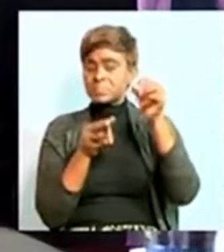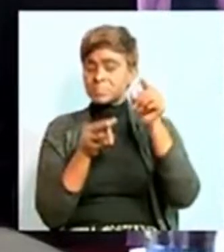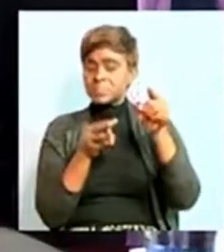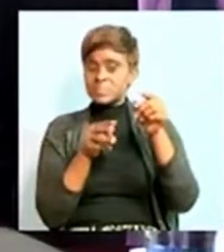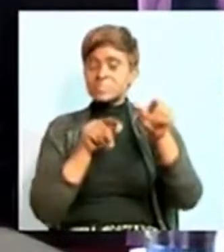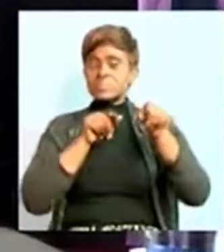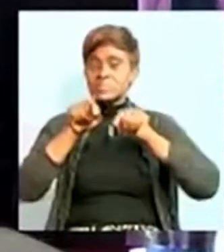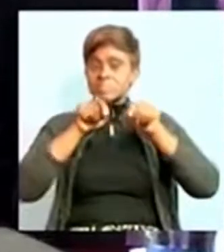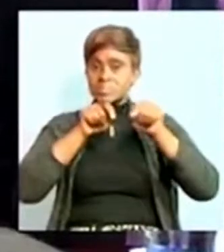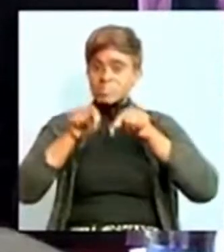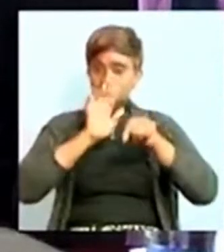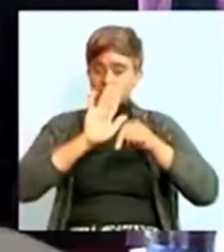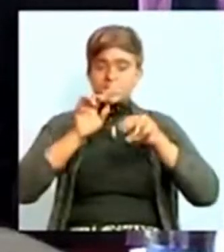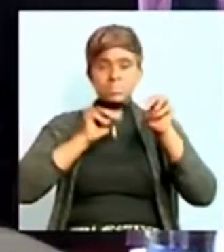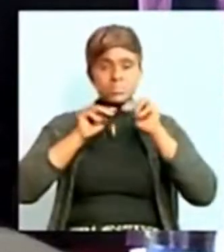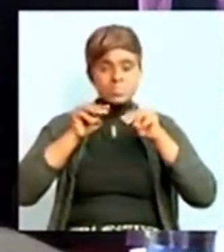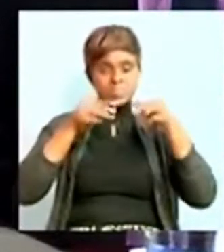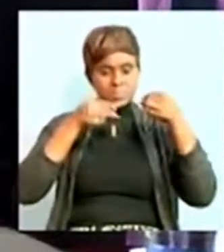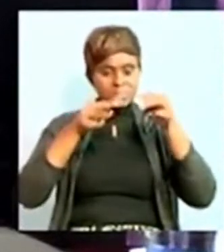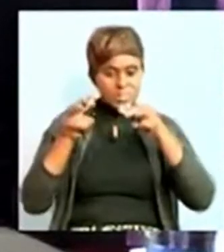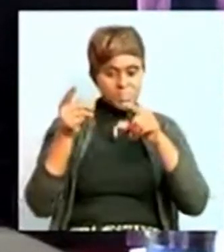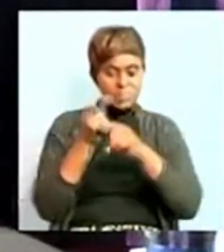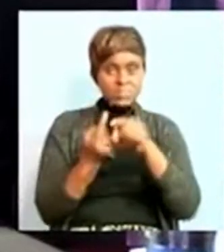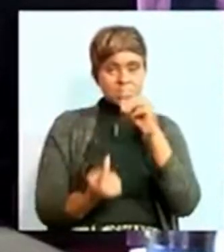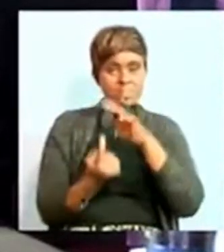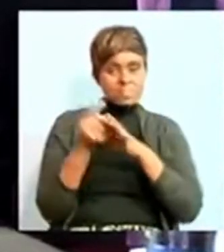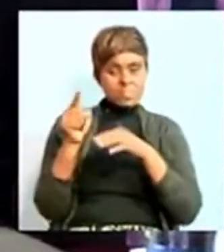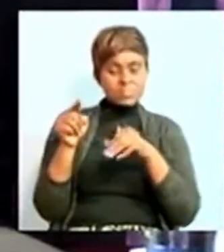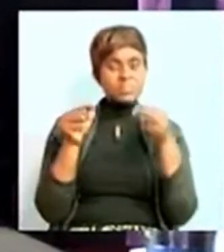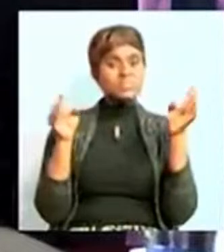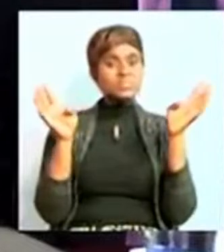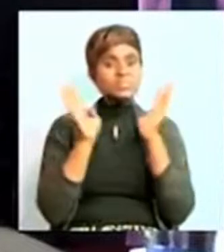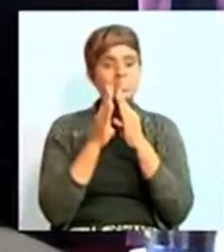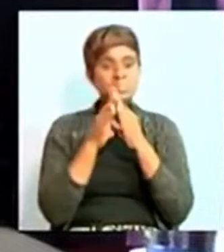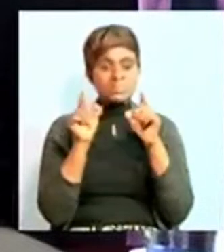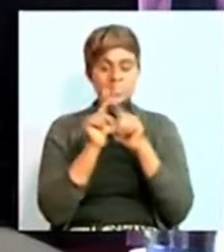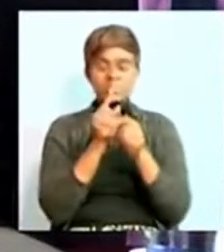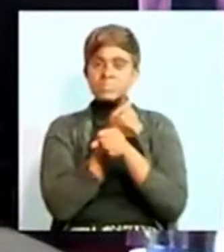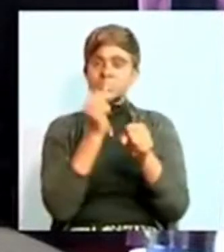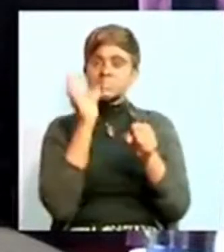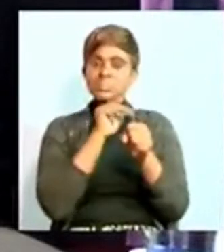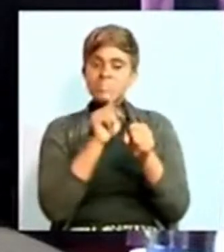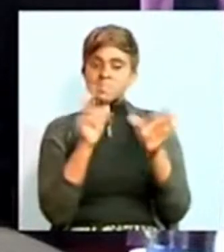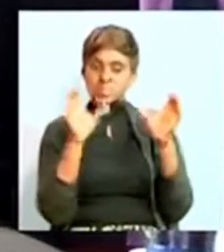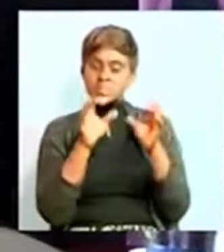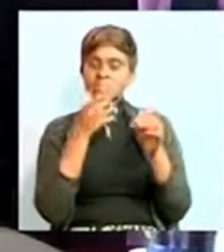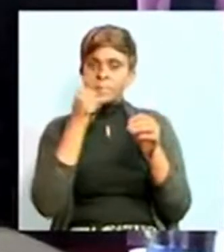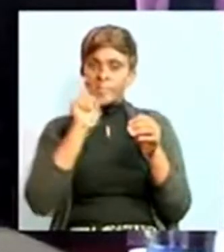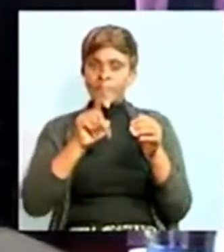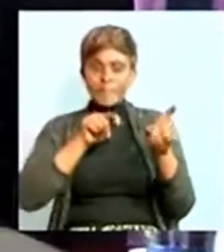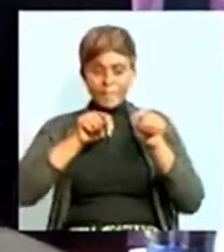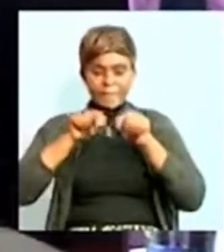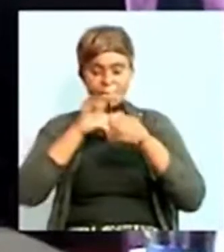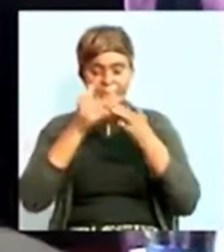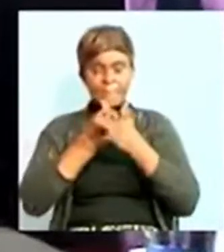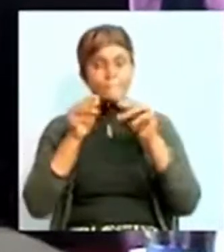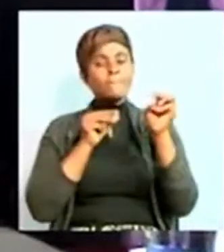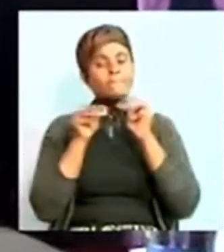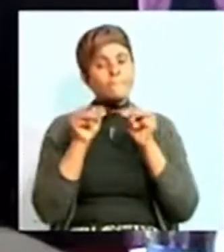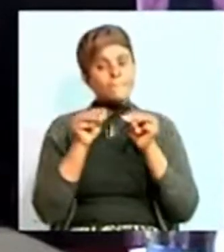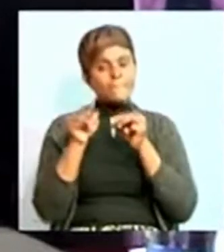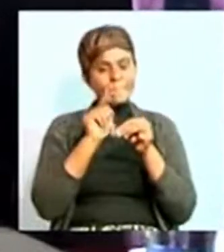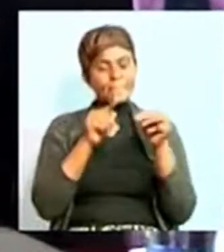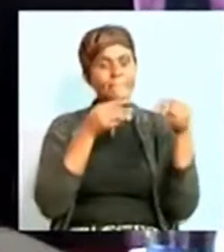the control and management of markets. Arising from the meeting, it was resolved that council should take over the management